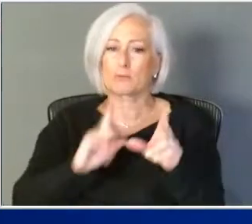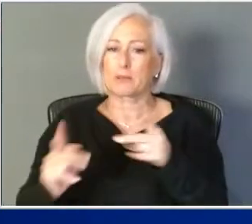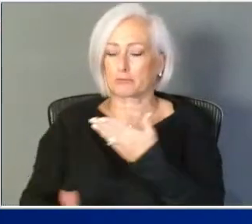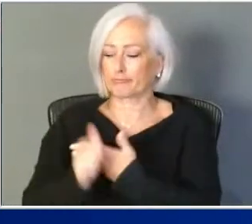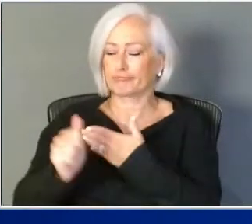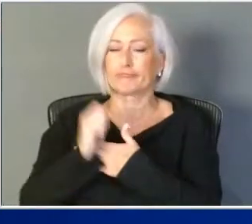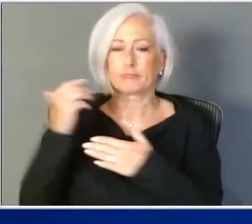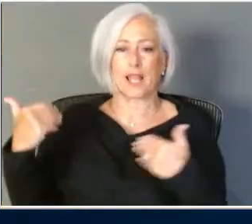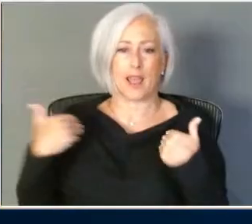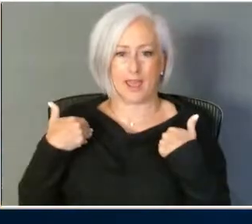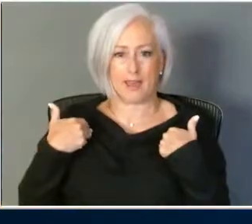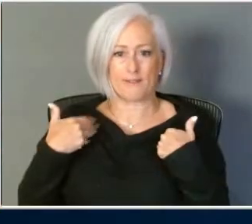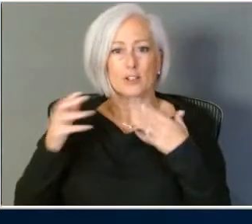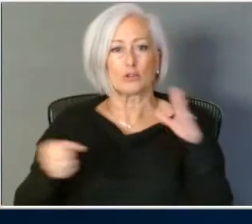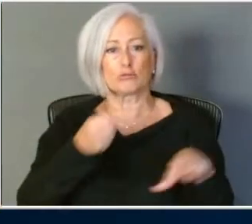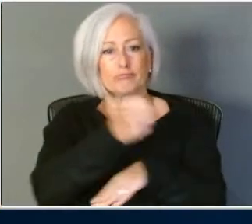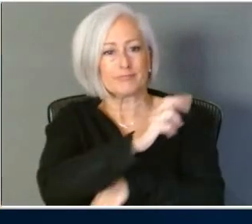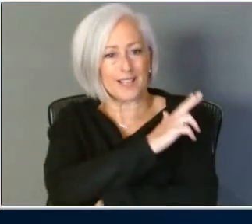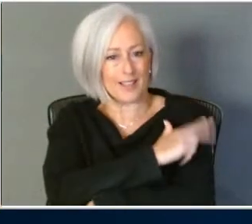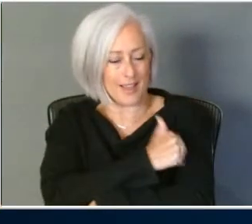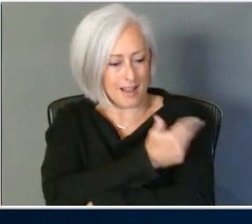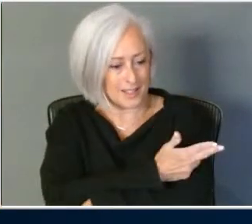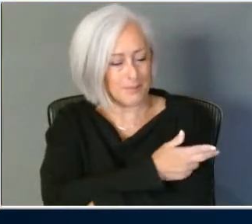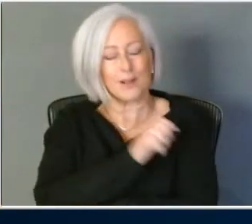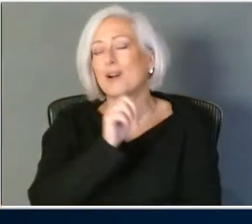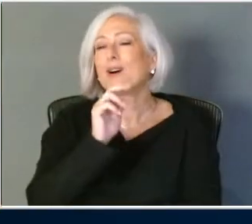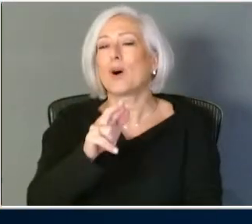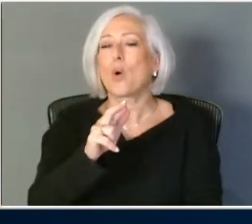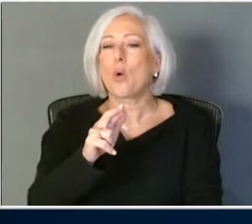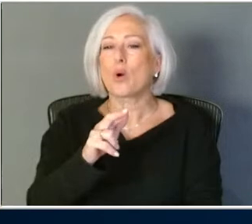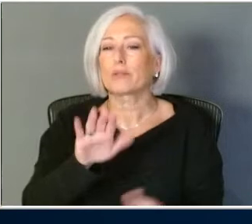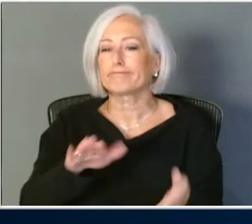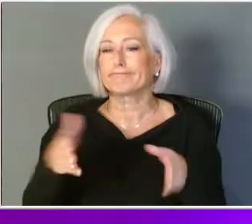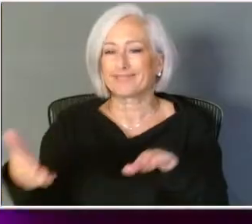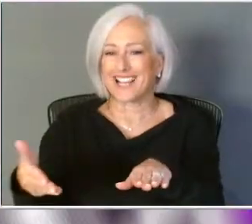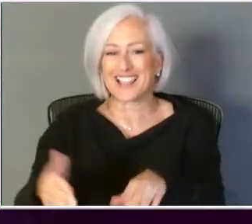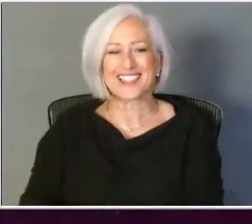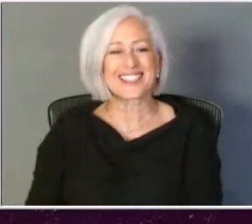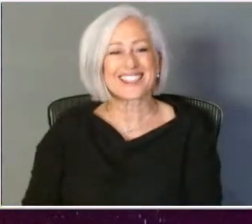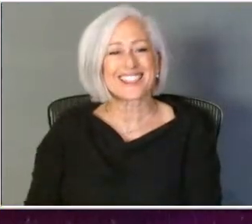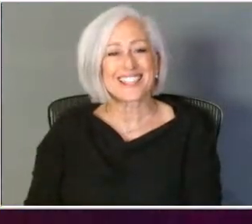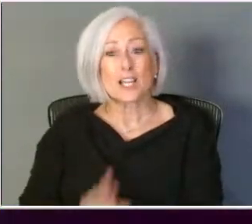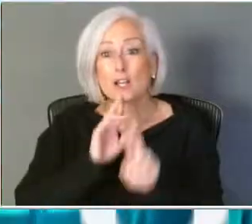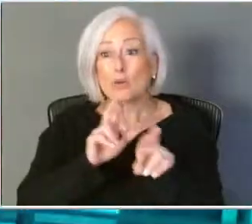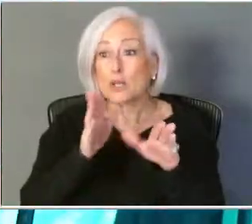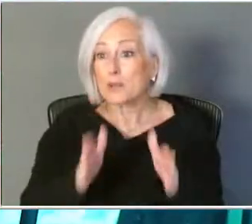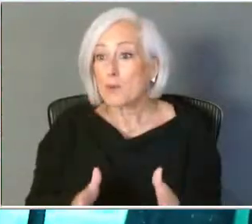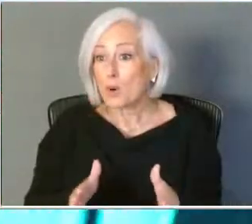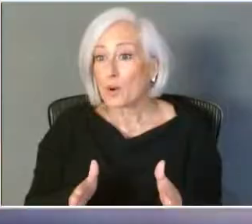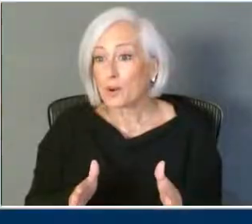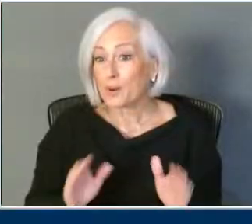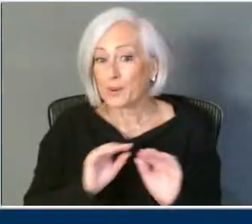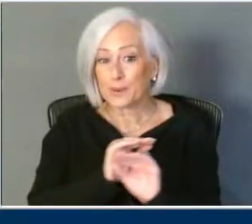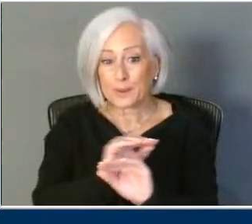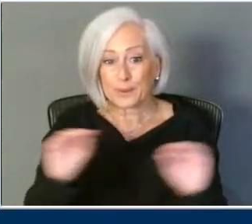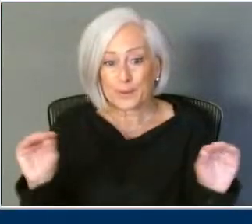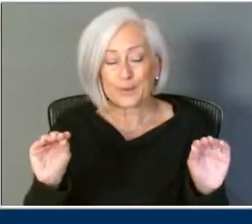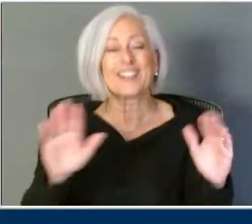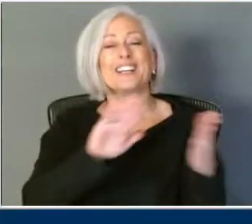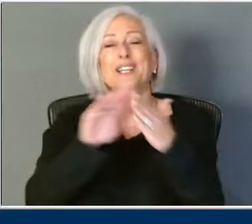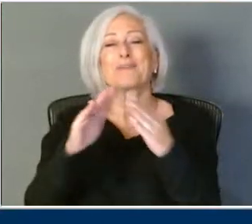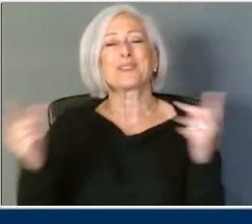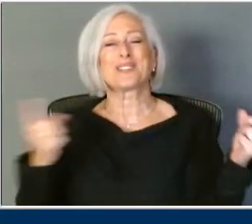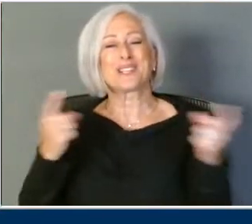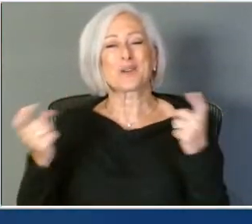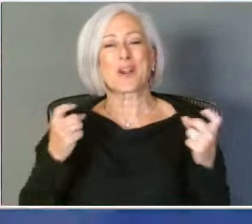severe outcomes. Let's see if we have any reporters joining us today. Let's get to our community questions. Jeremy has a good one.